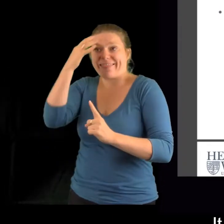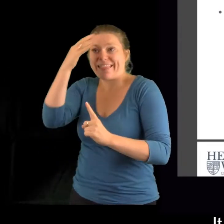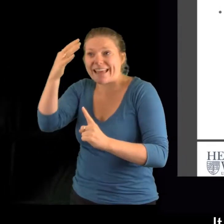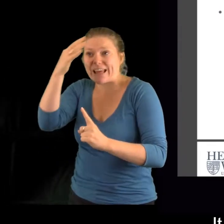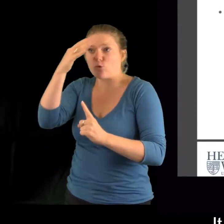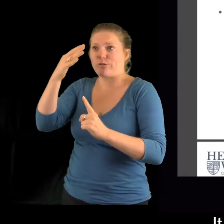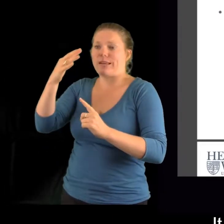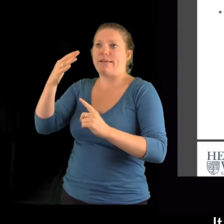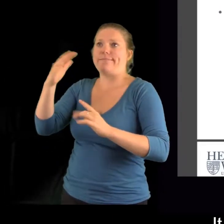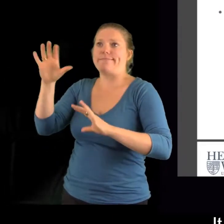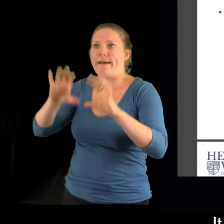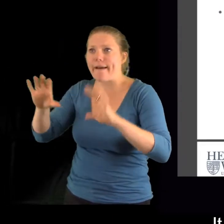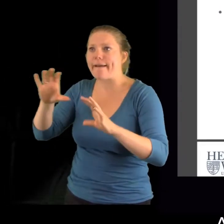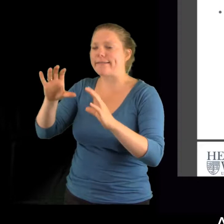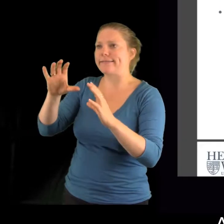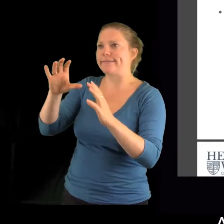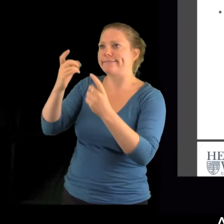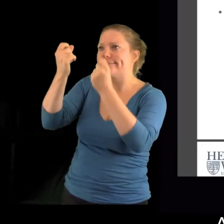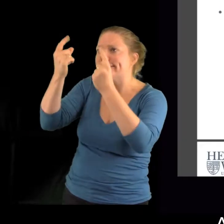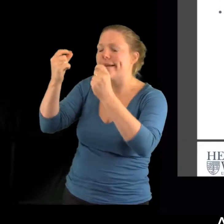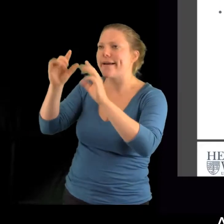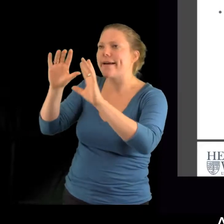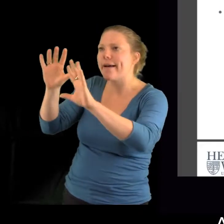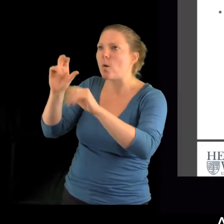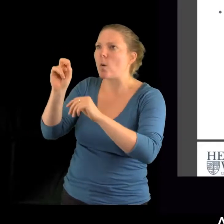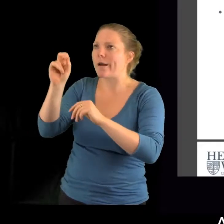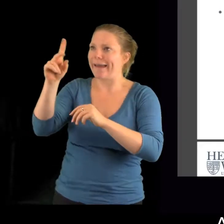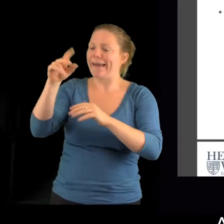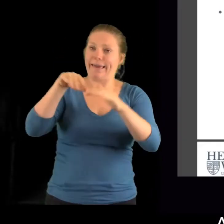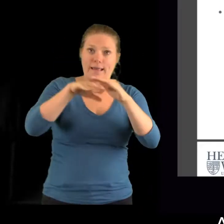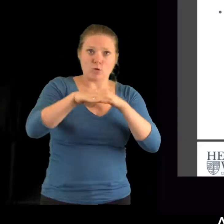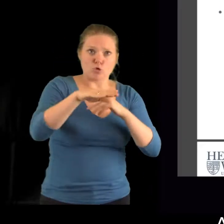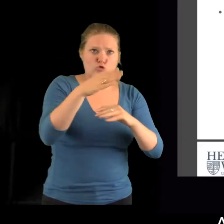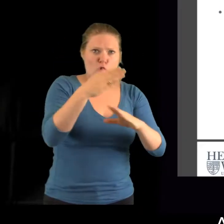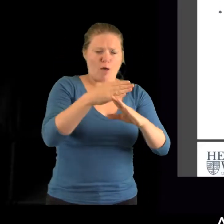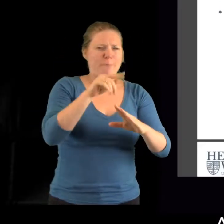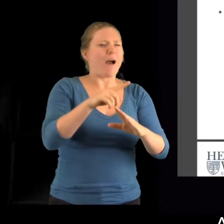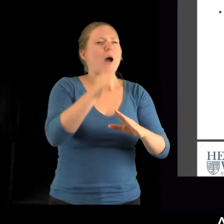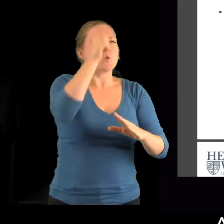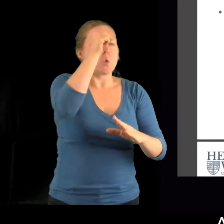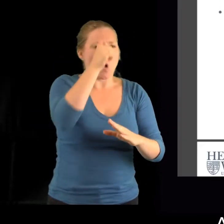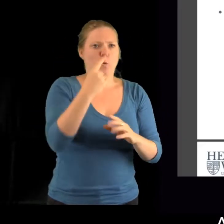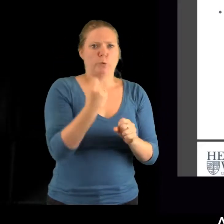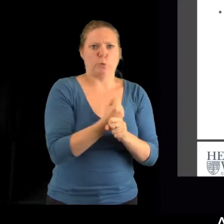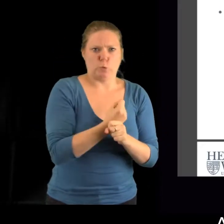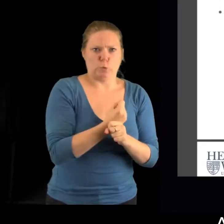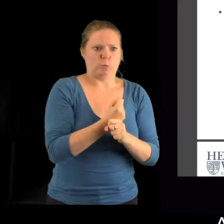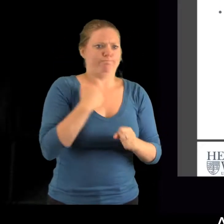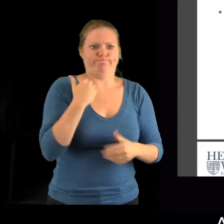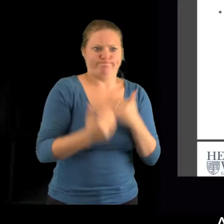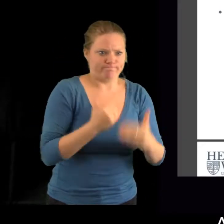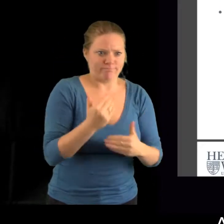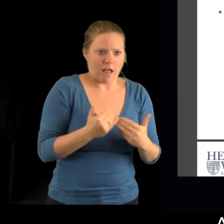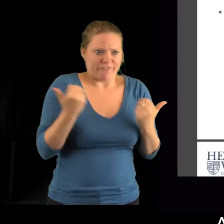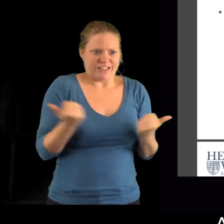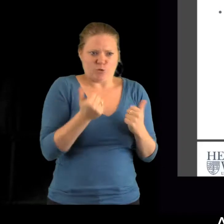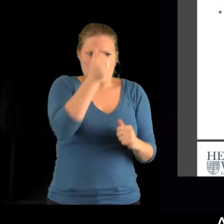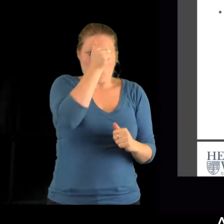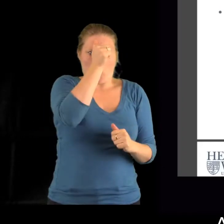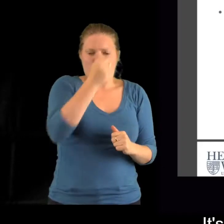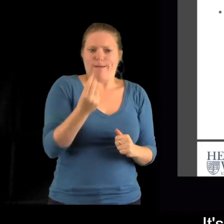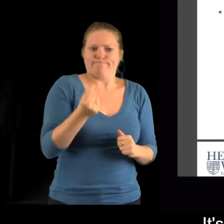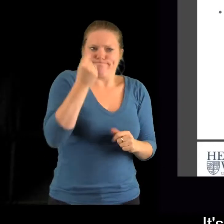you theory, and then you go to the job and you know what to do. You just do it. It's